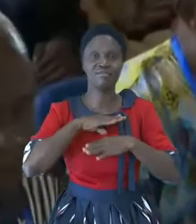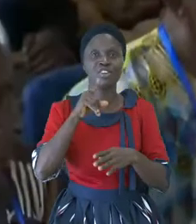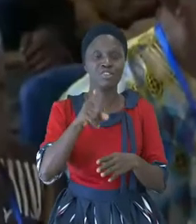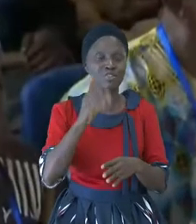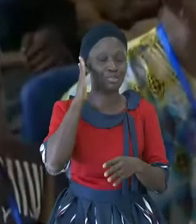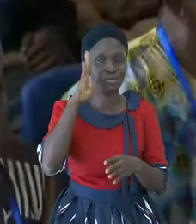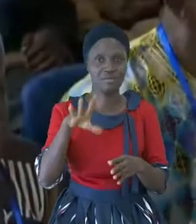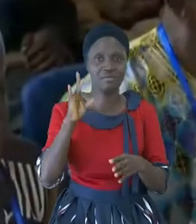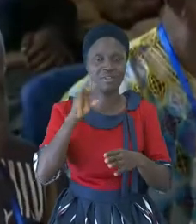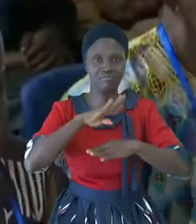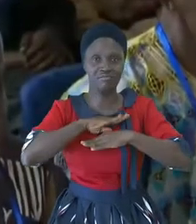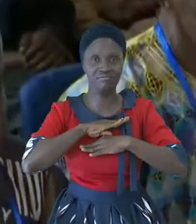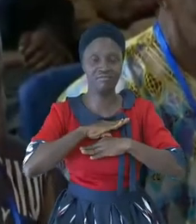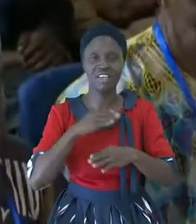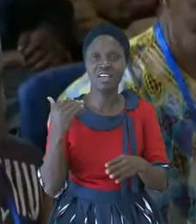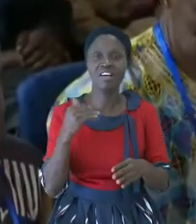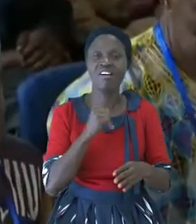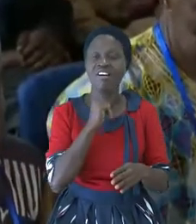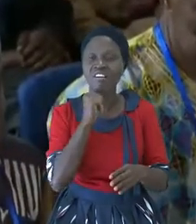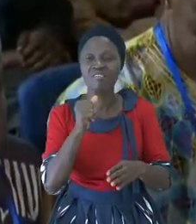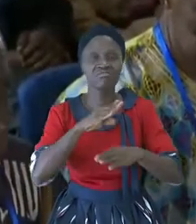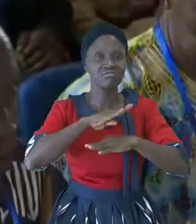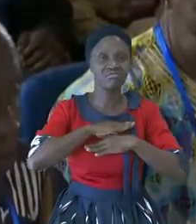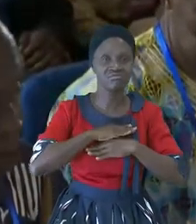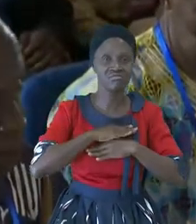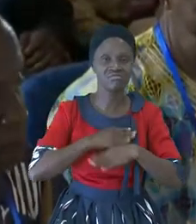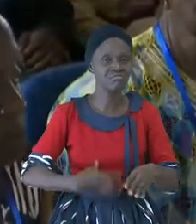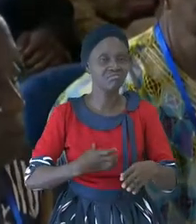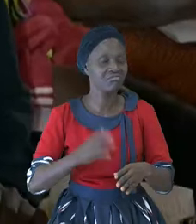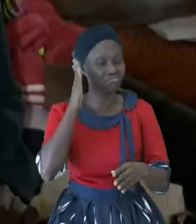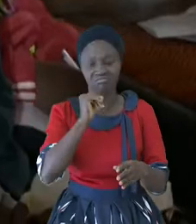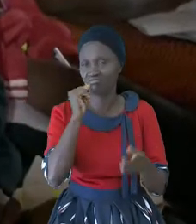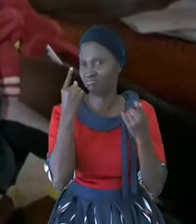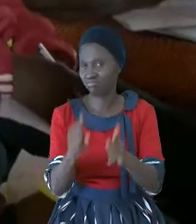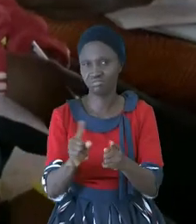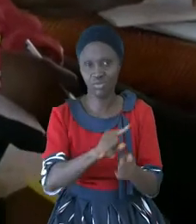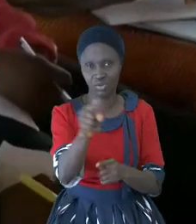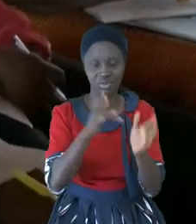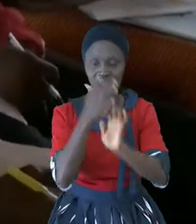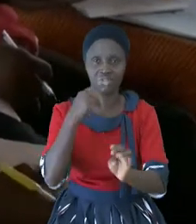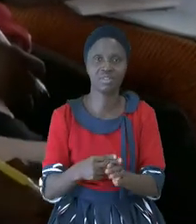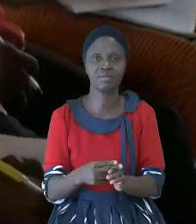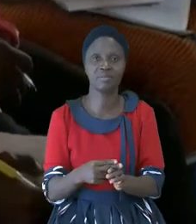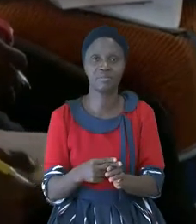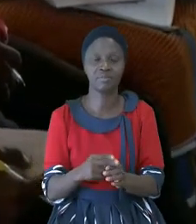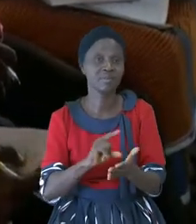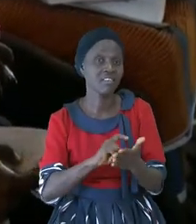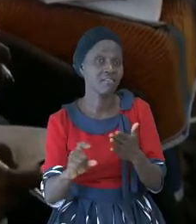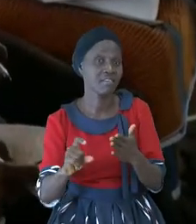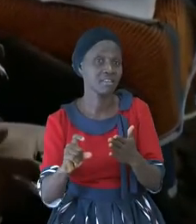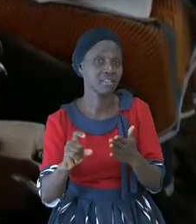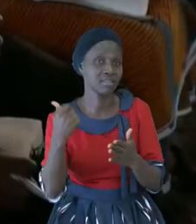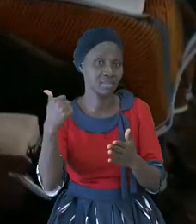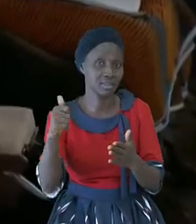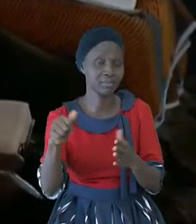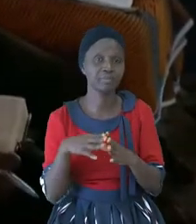Dryness, unsatisfied and hunger will not happen to you in Jesus' name. Look at verse 10. In verse